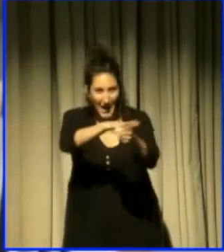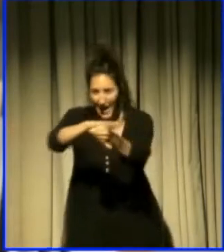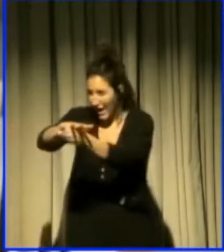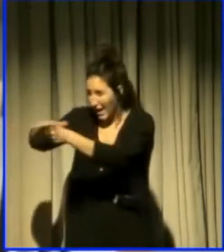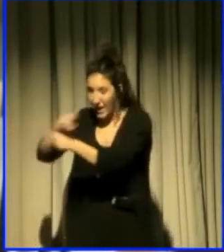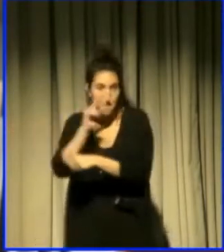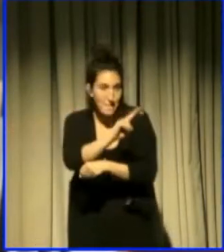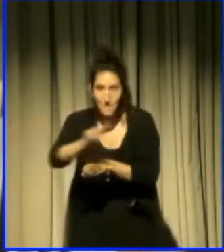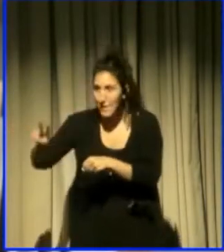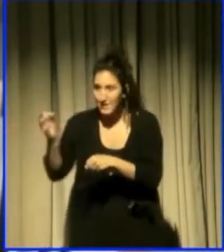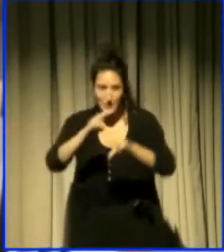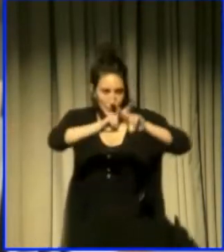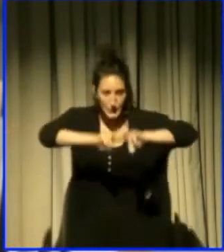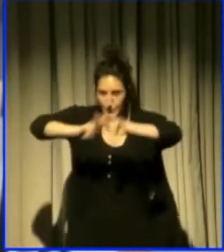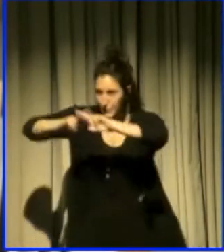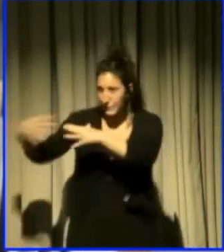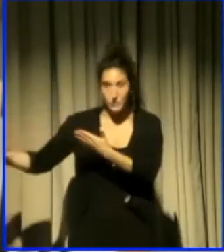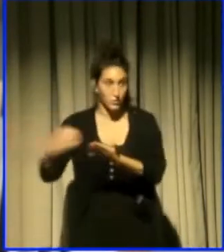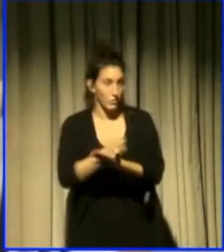signs of change in the world outside.